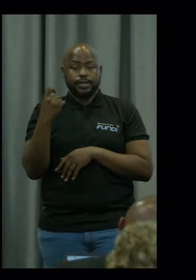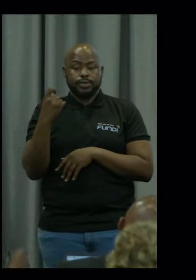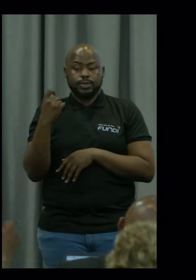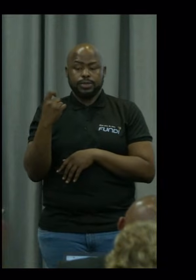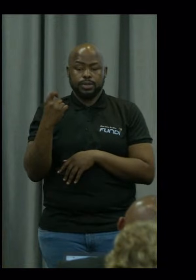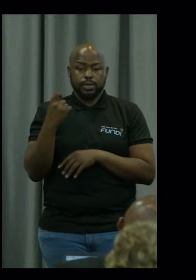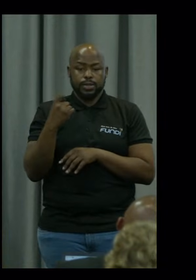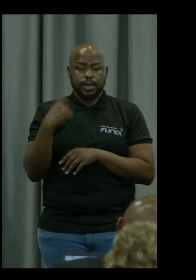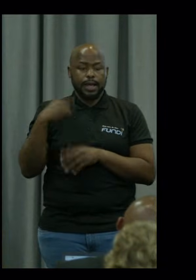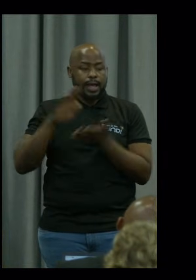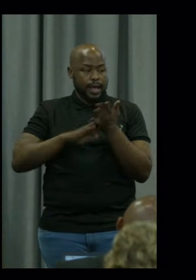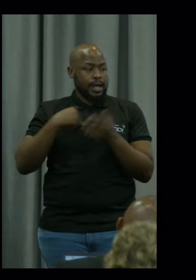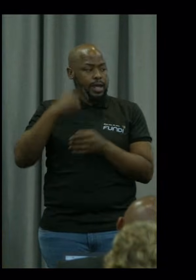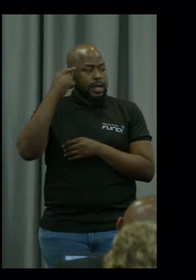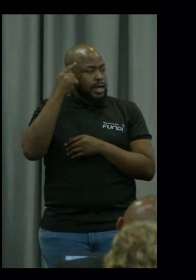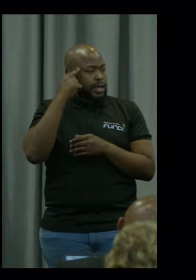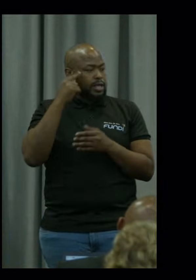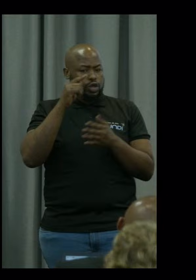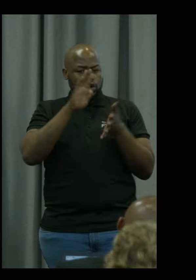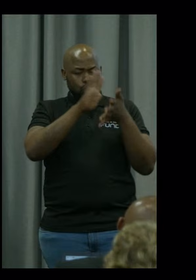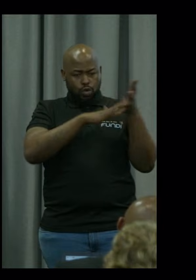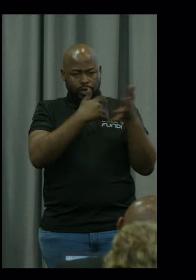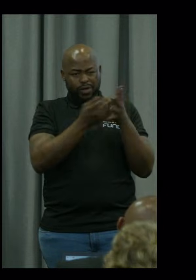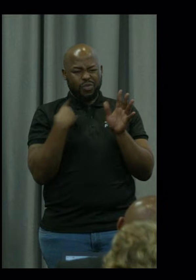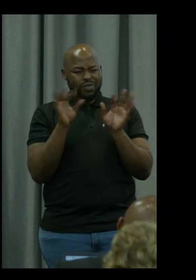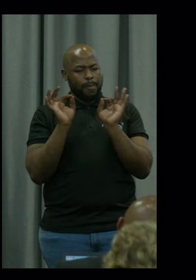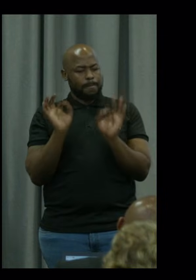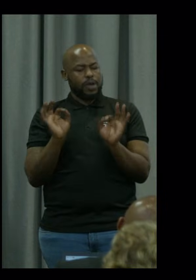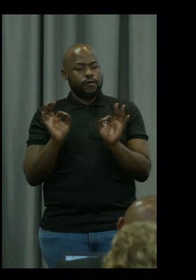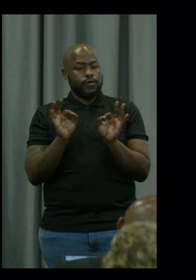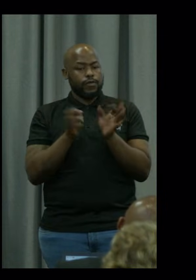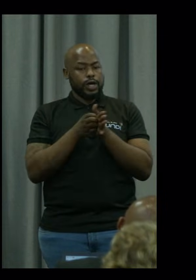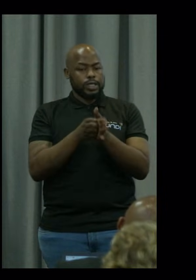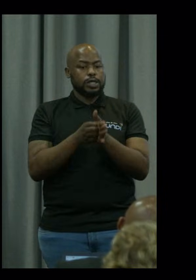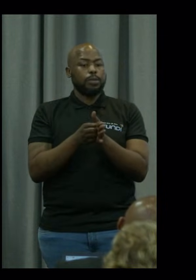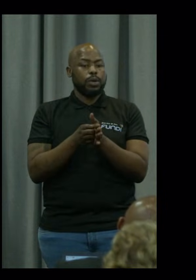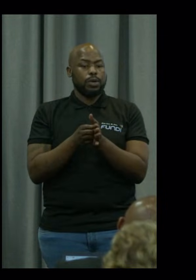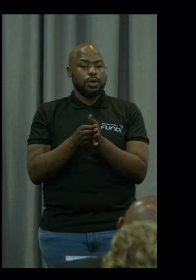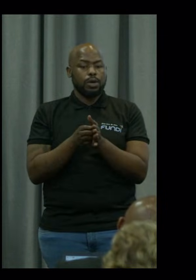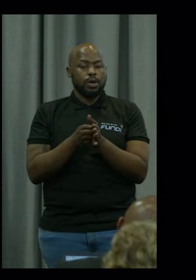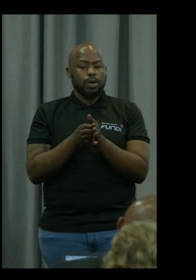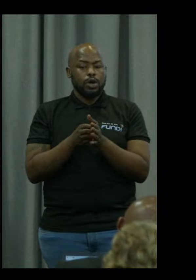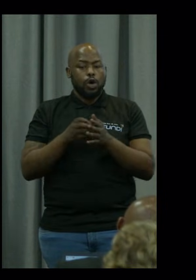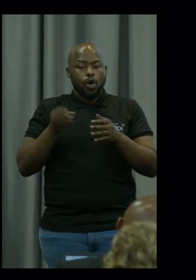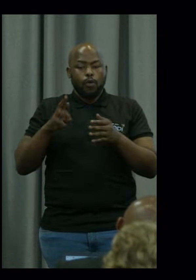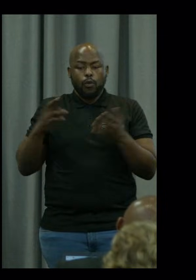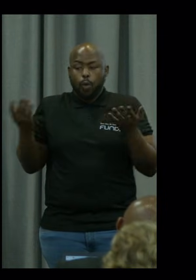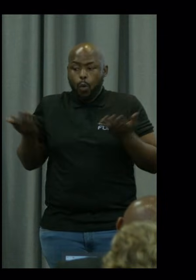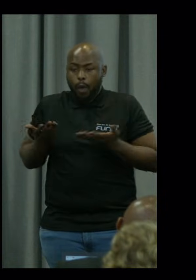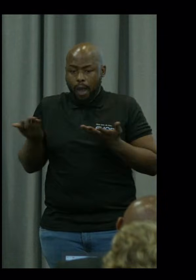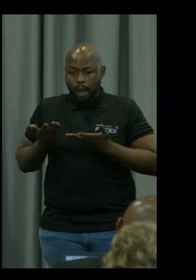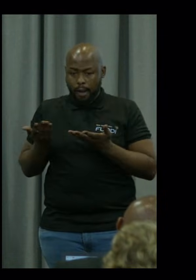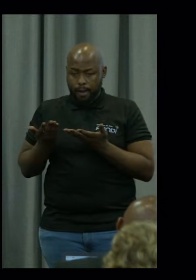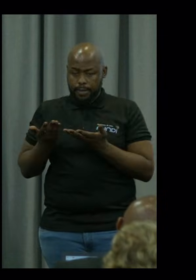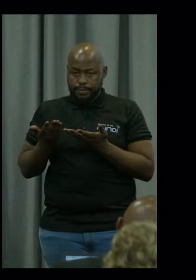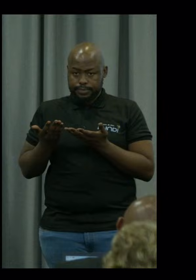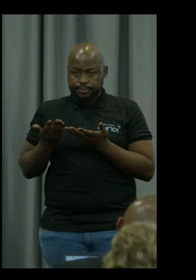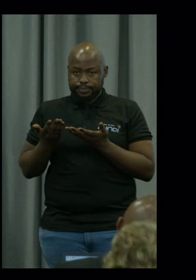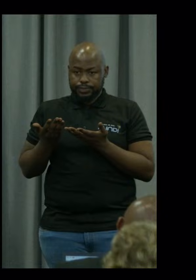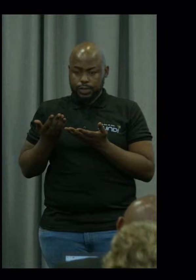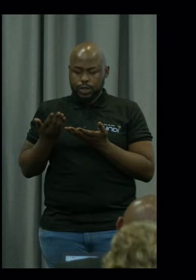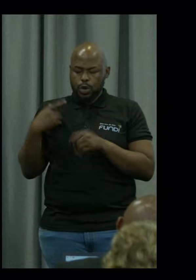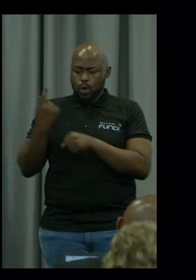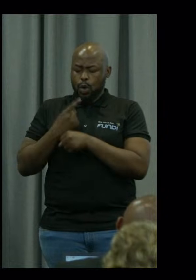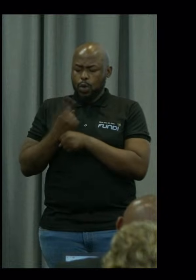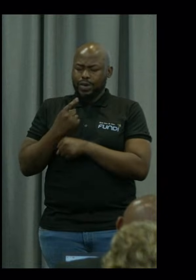your graphs were a perfect example of where we keep